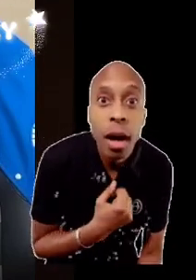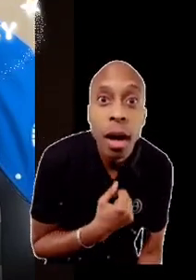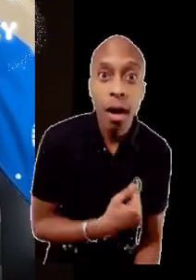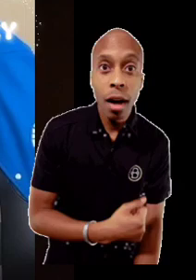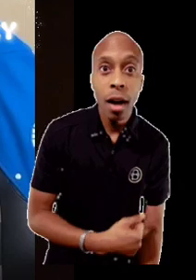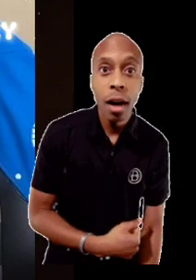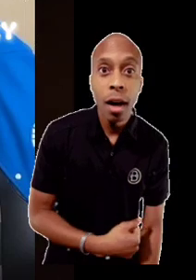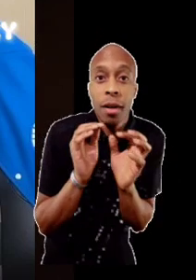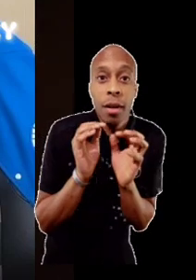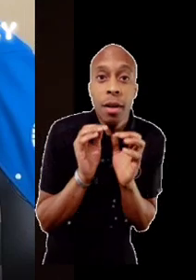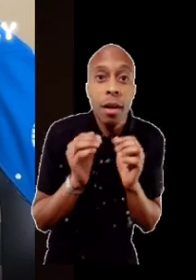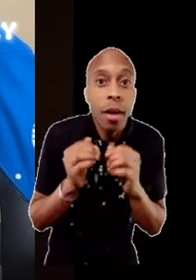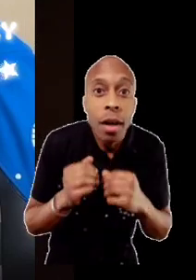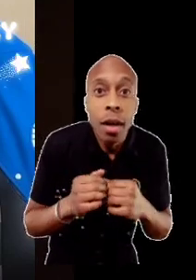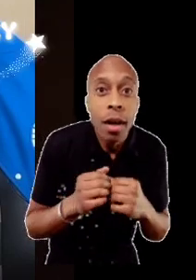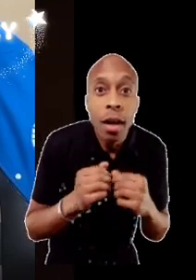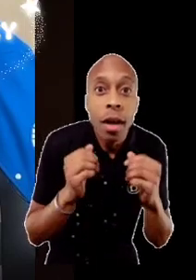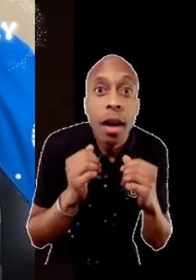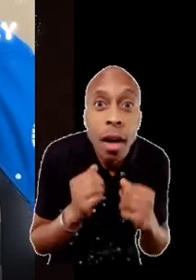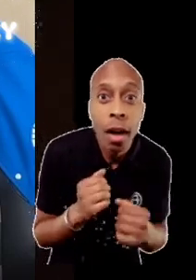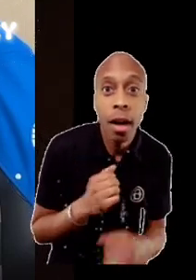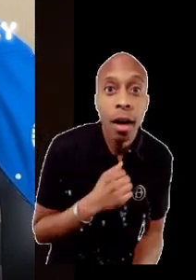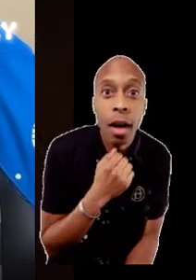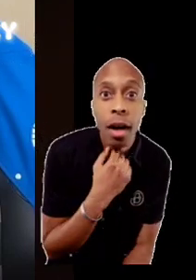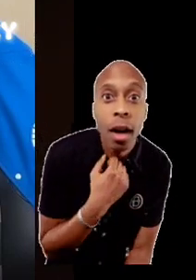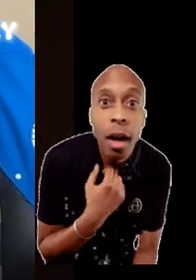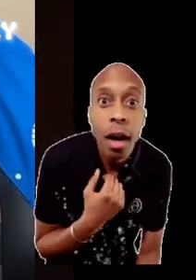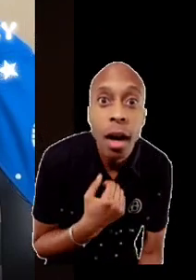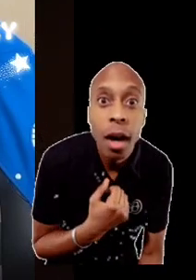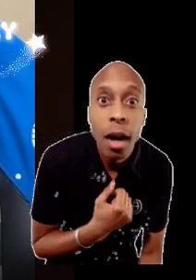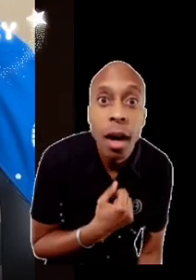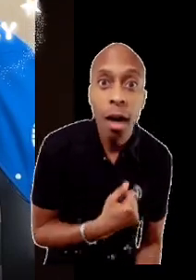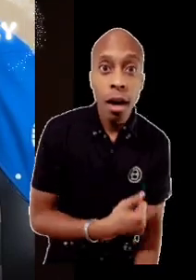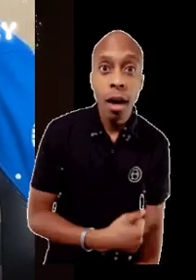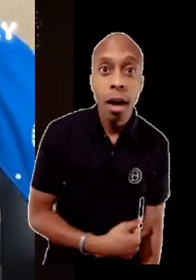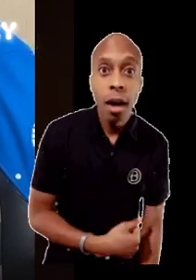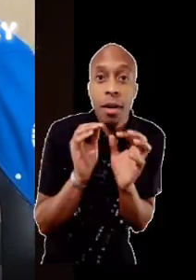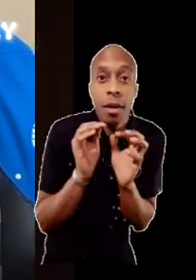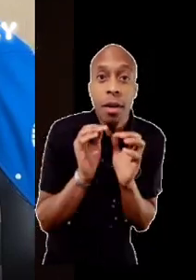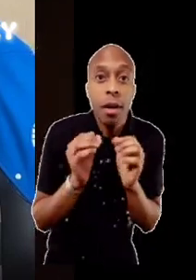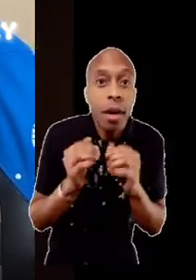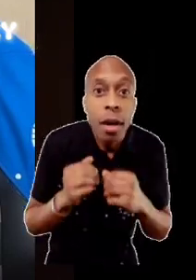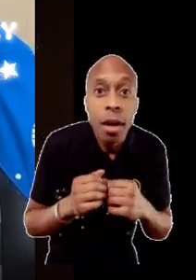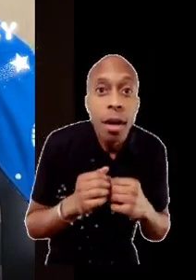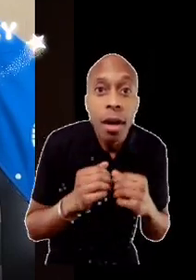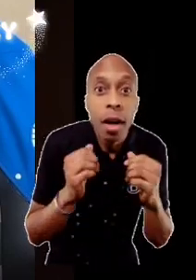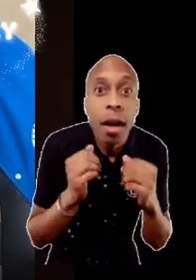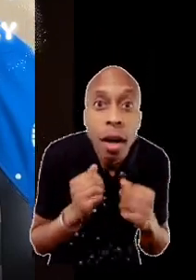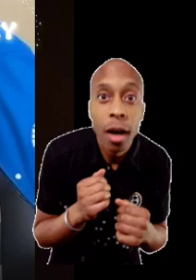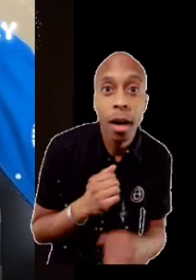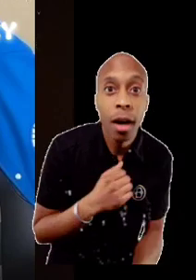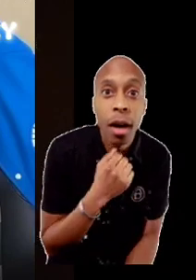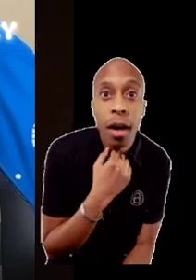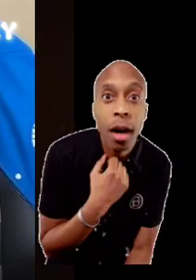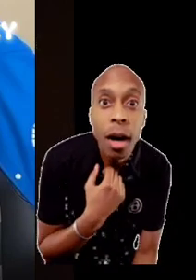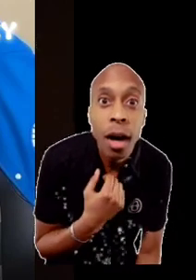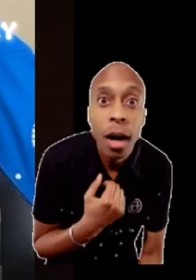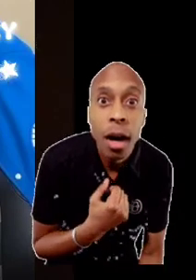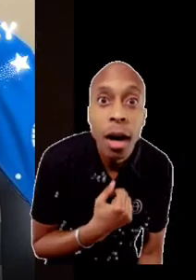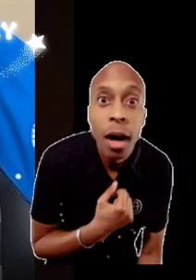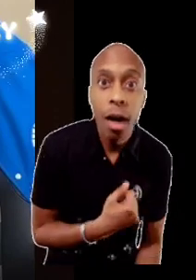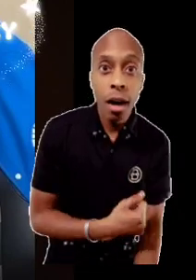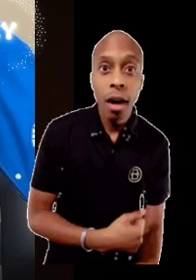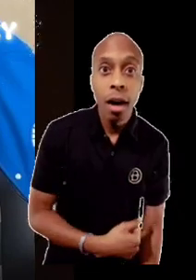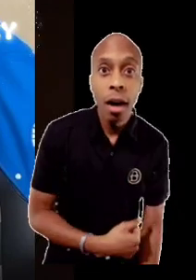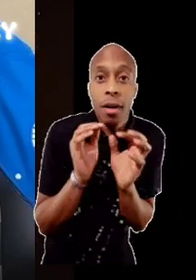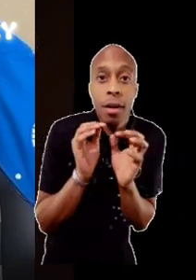A man can do something in the eyes of the Lord one time and let it go. Because them couldn't keep up. It was best to